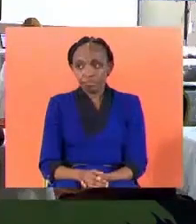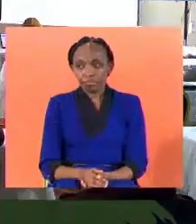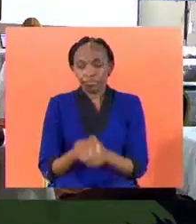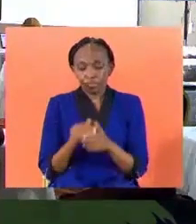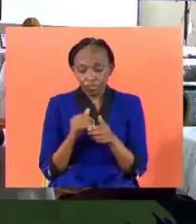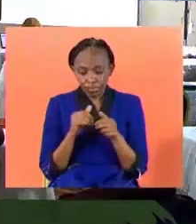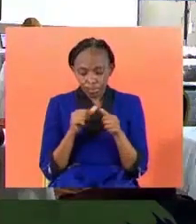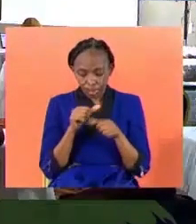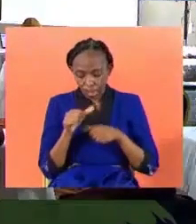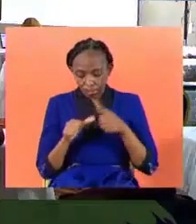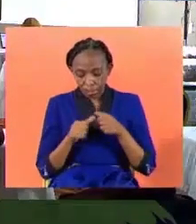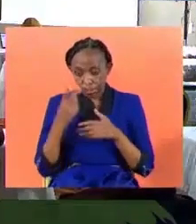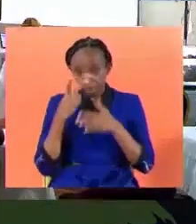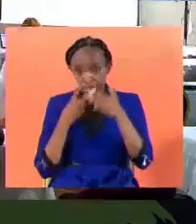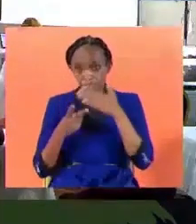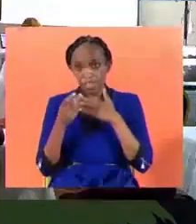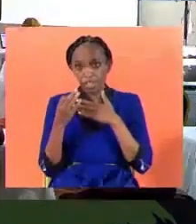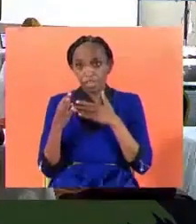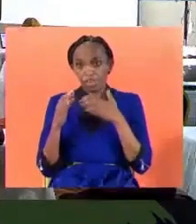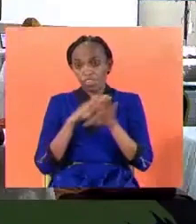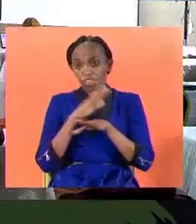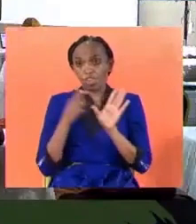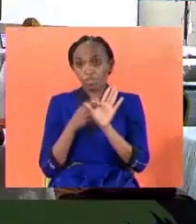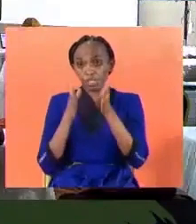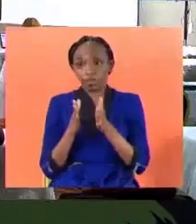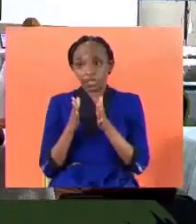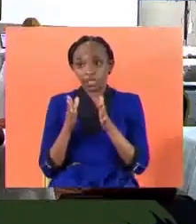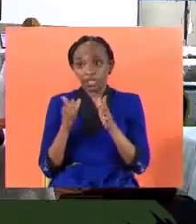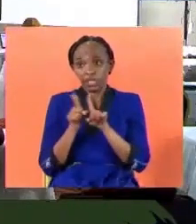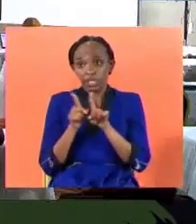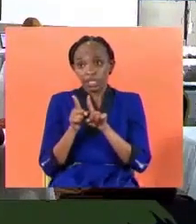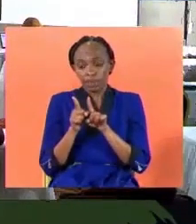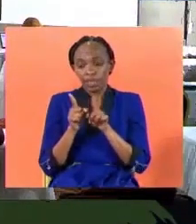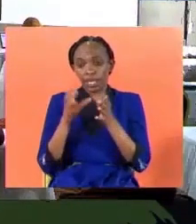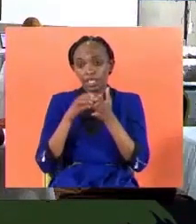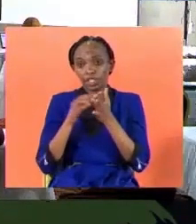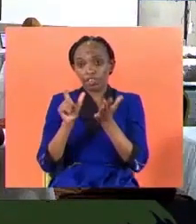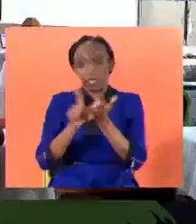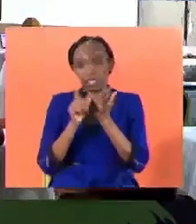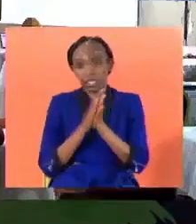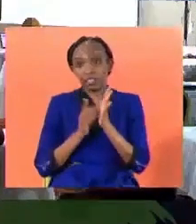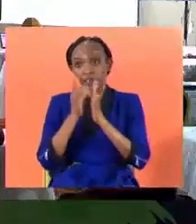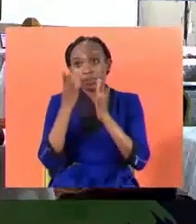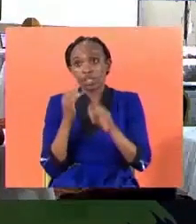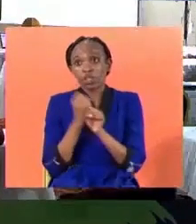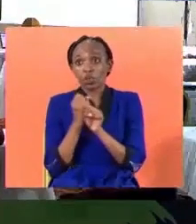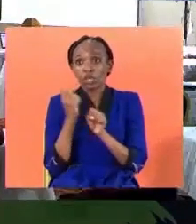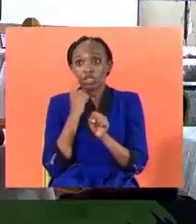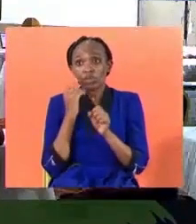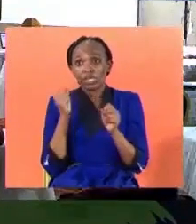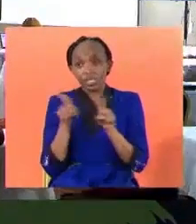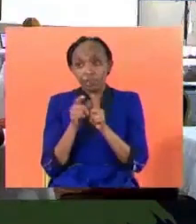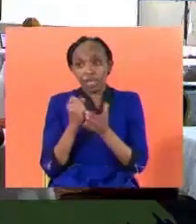on the perception of every participant on the issues of debt and development. This workshop also helped us